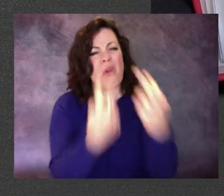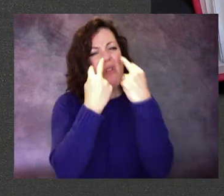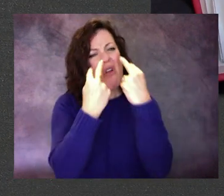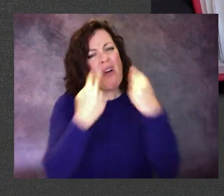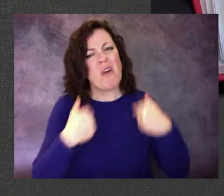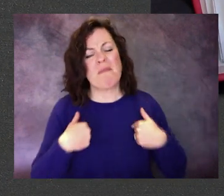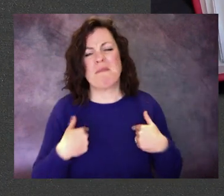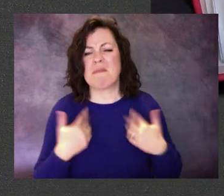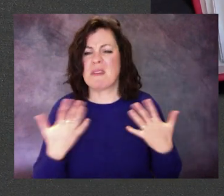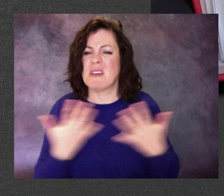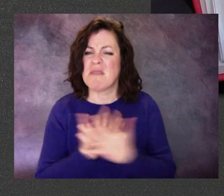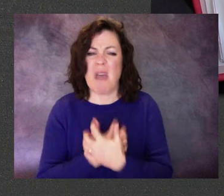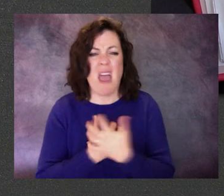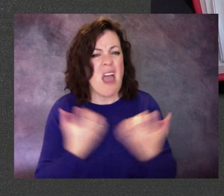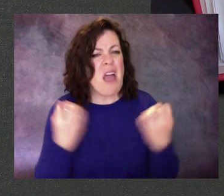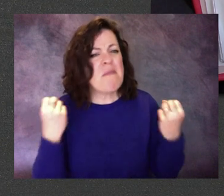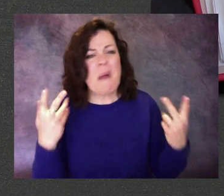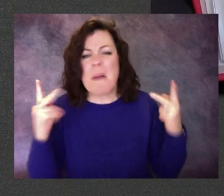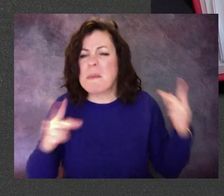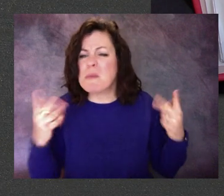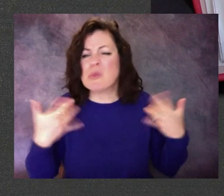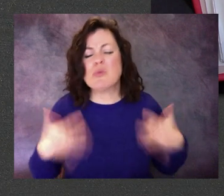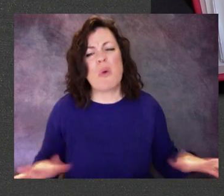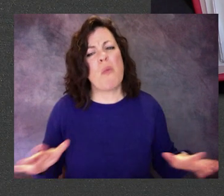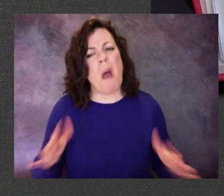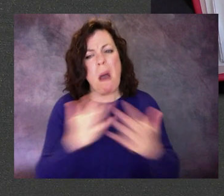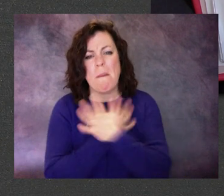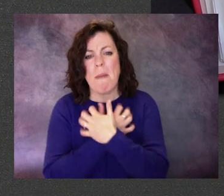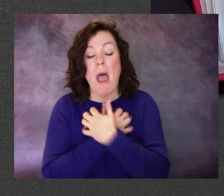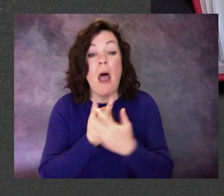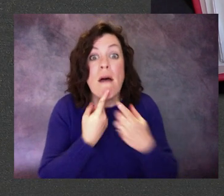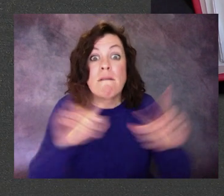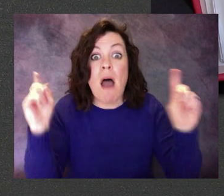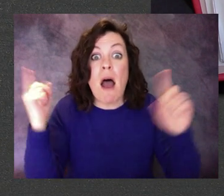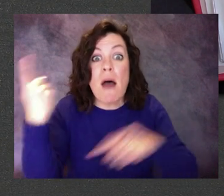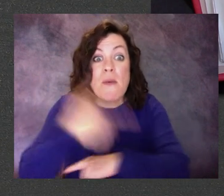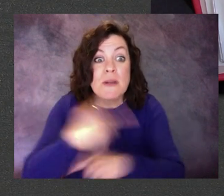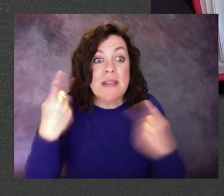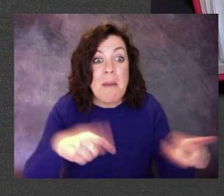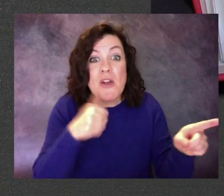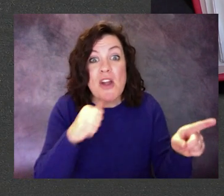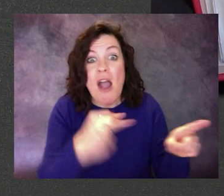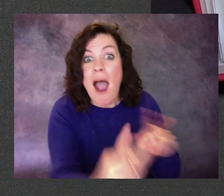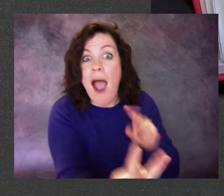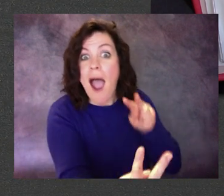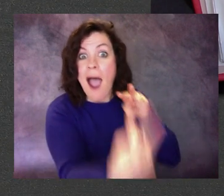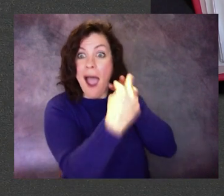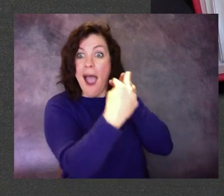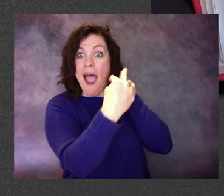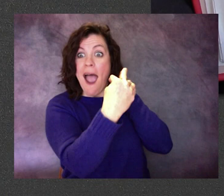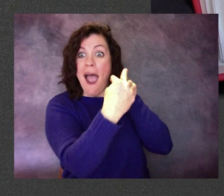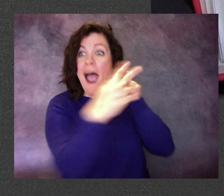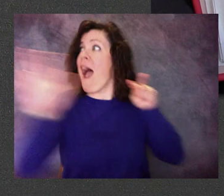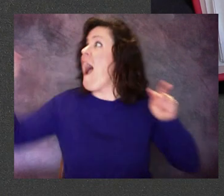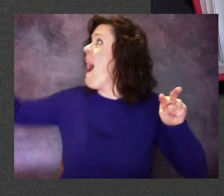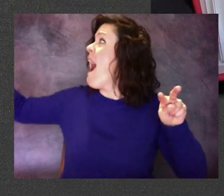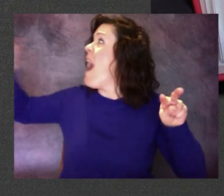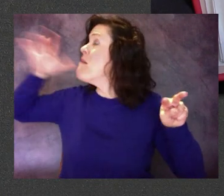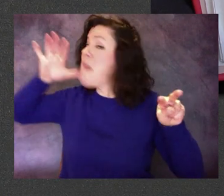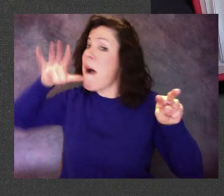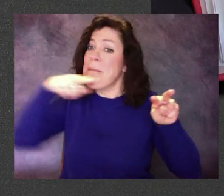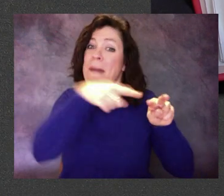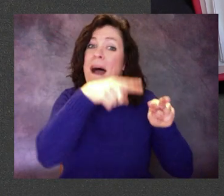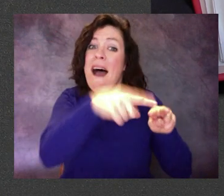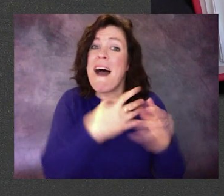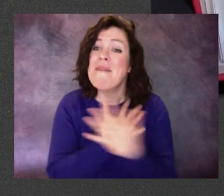bear in green overalls. Then one morning, a little girl stopped and looked straight into Corduroy's bright eyes. "Oh, Mommy," she